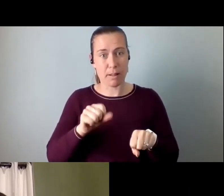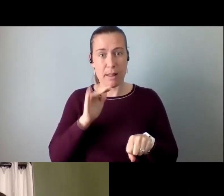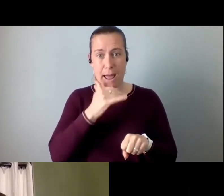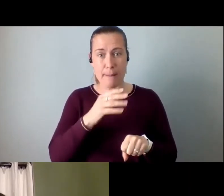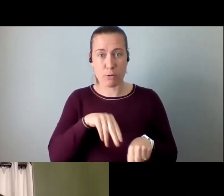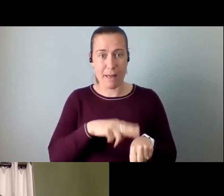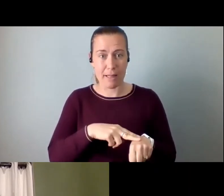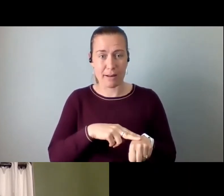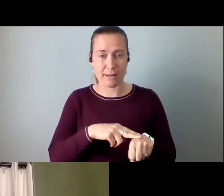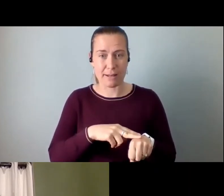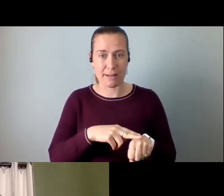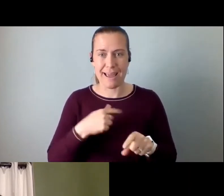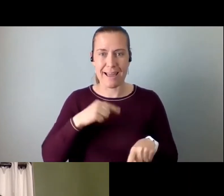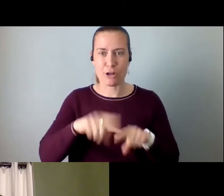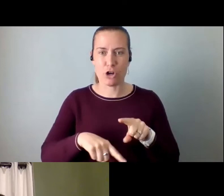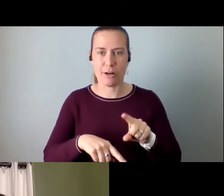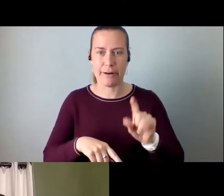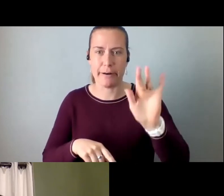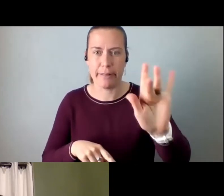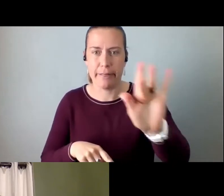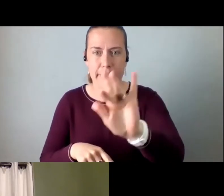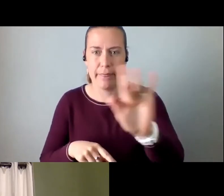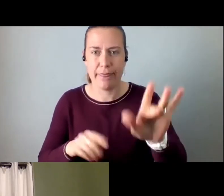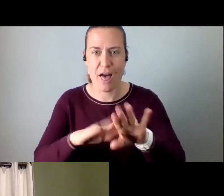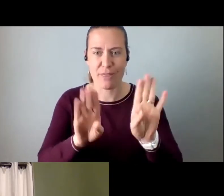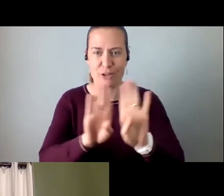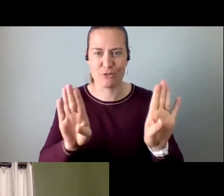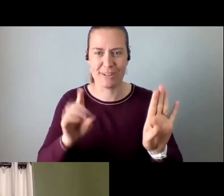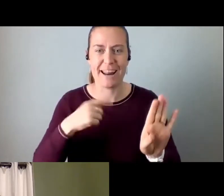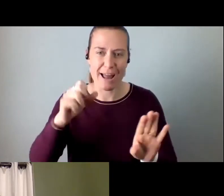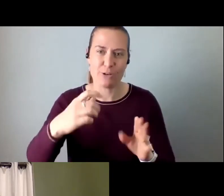had to see them. I couldn't do anything over video. So